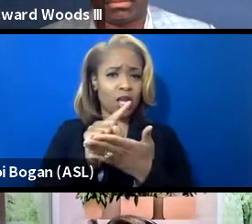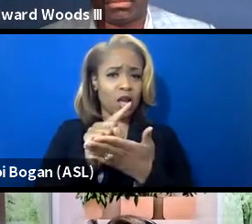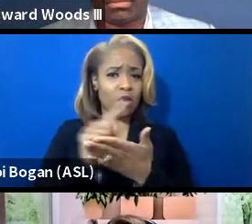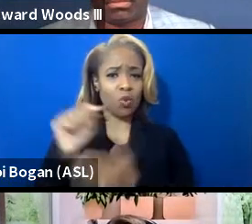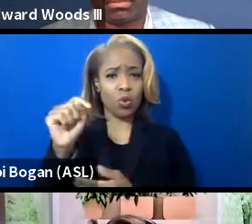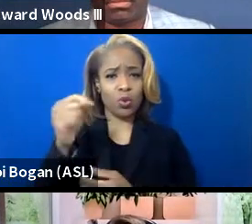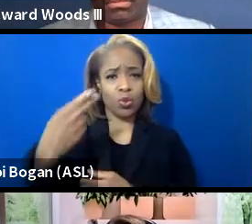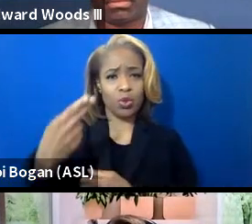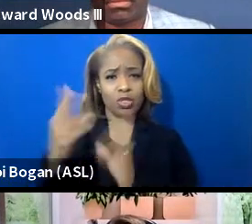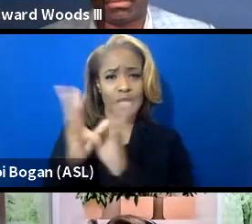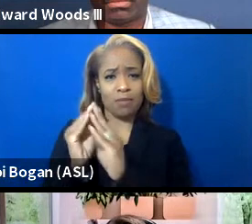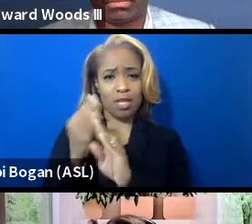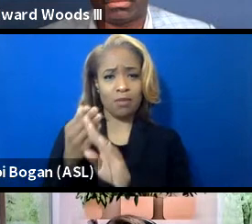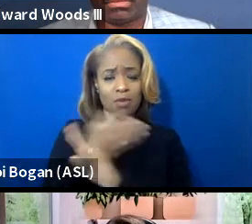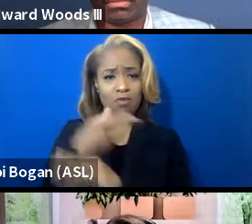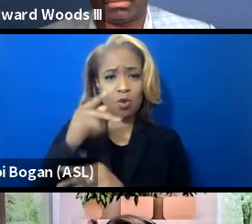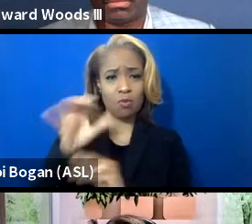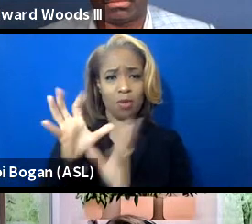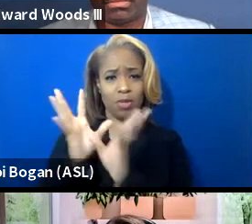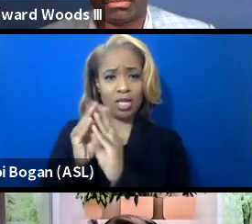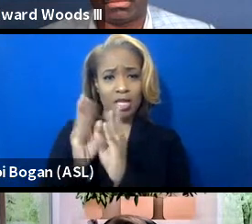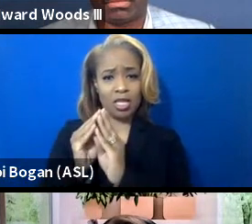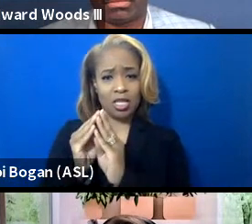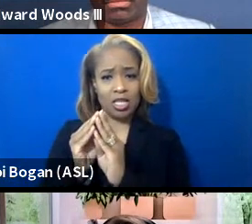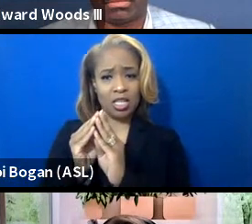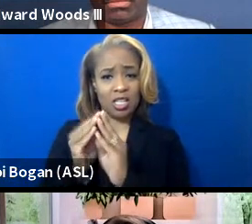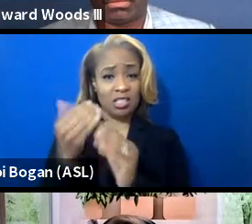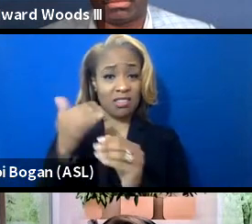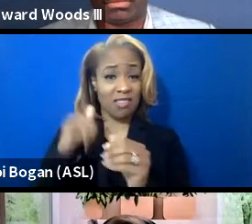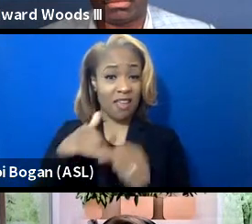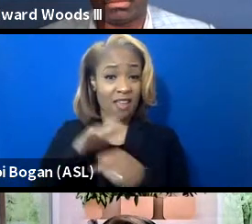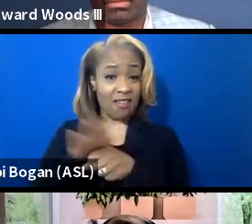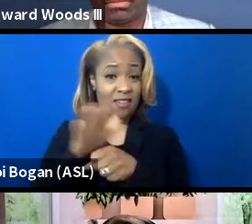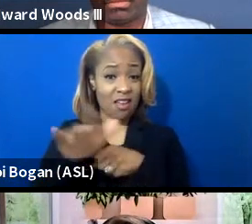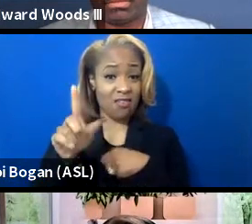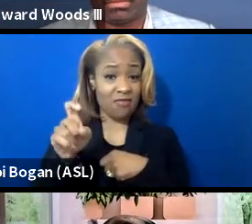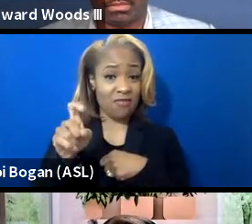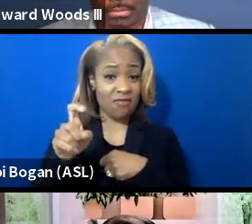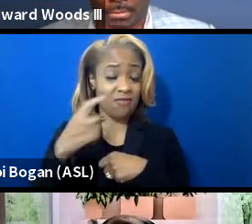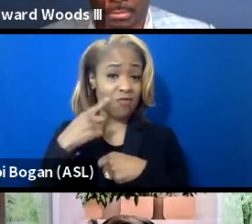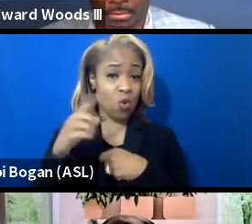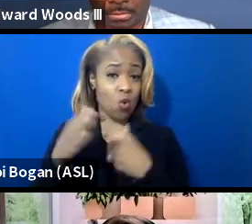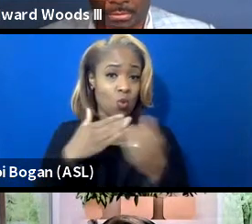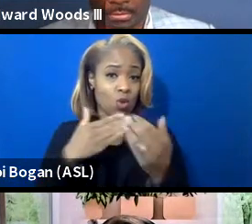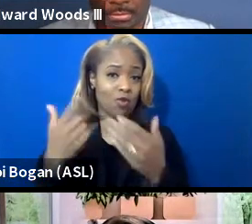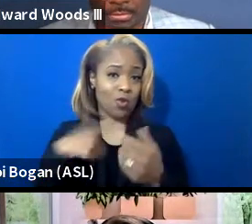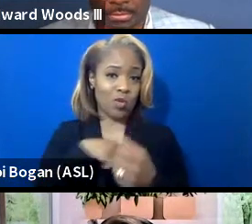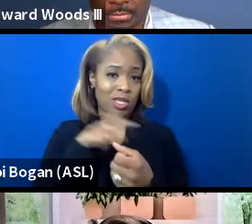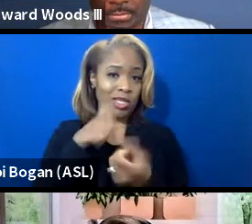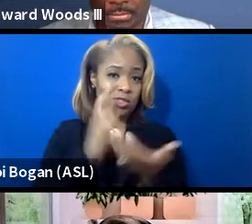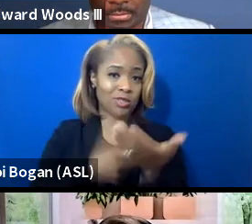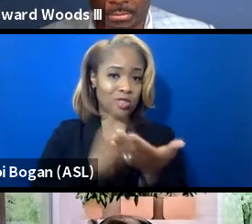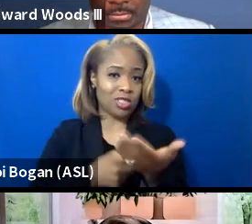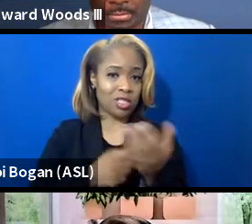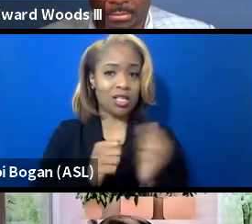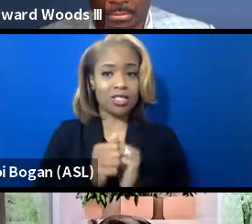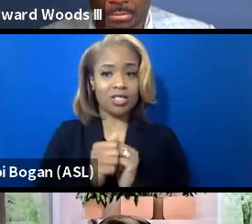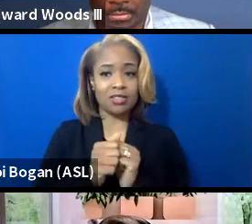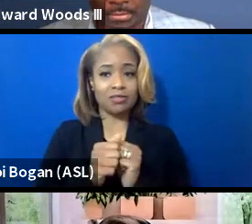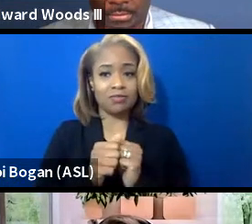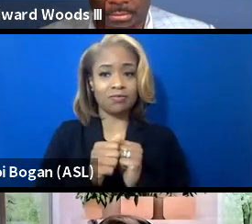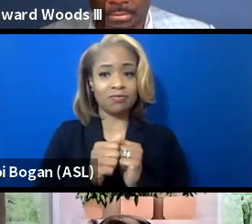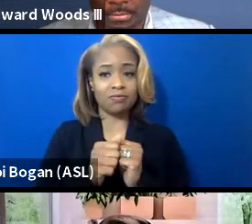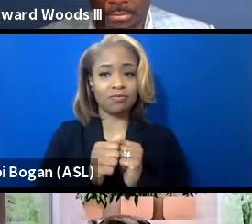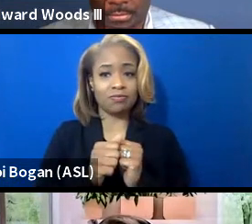Thursday meeting before our public hearings is going to be sufficient for whatever it is we need to discuss. If we should have a discussion